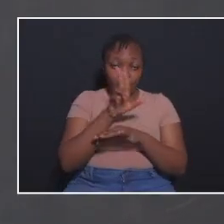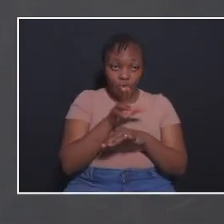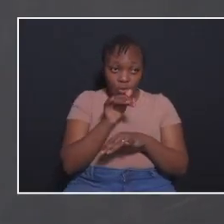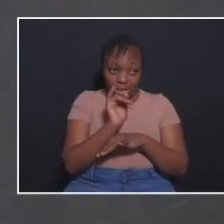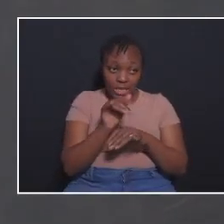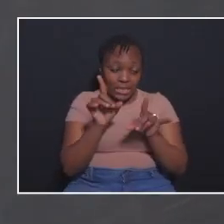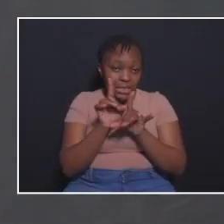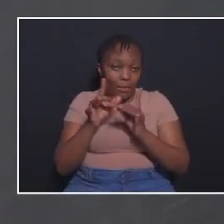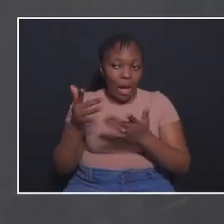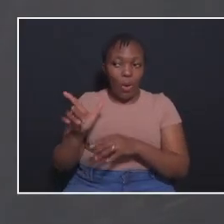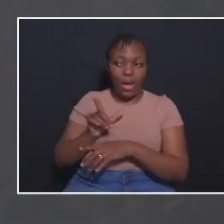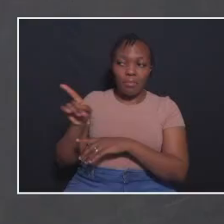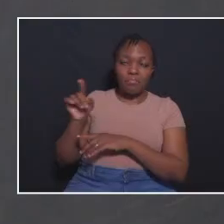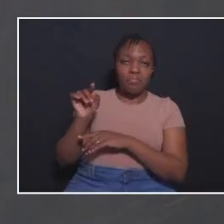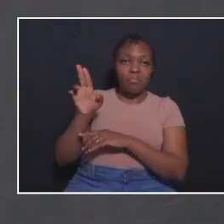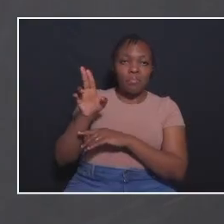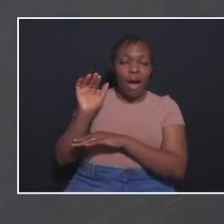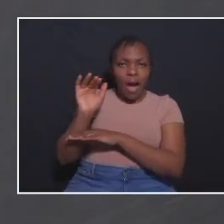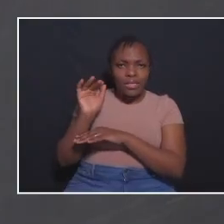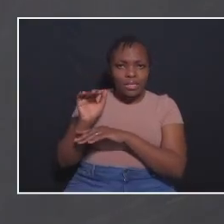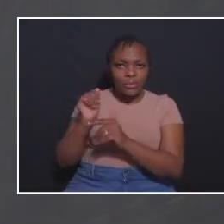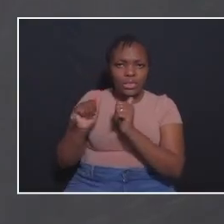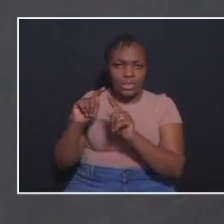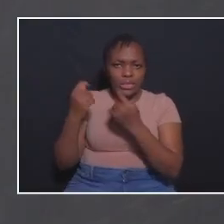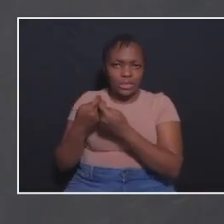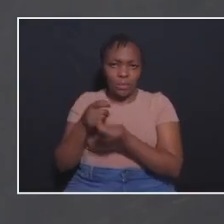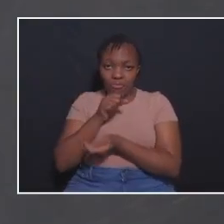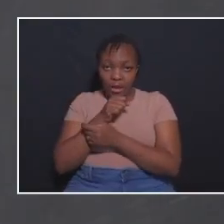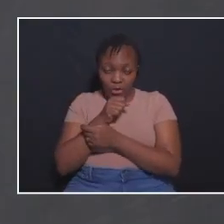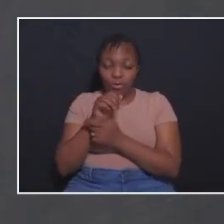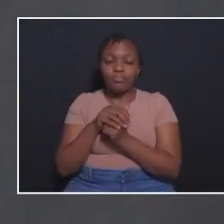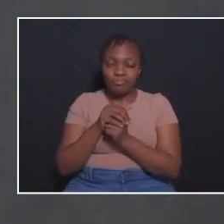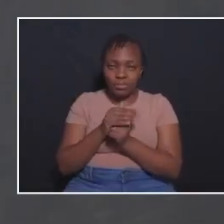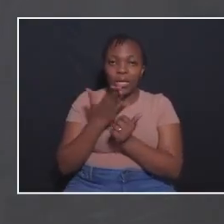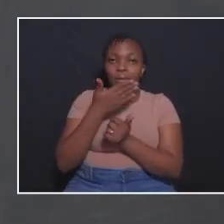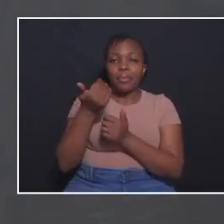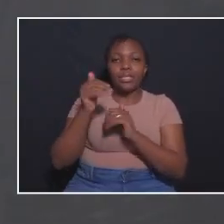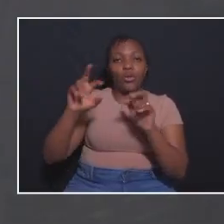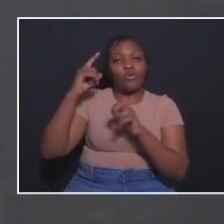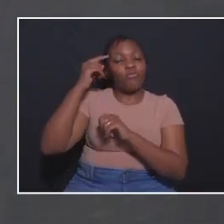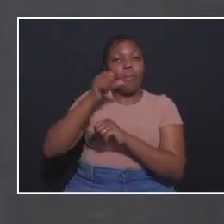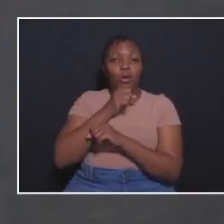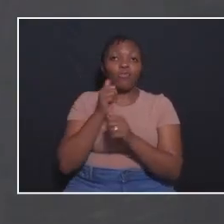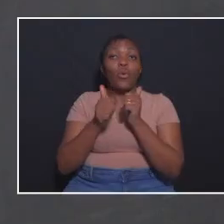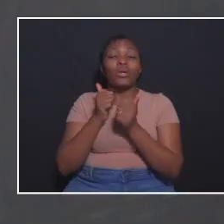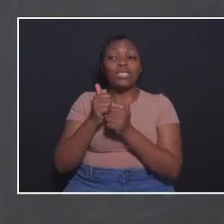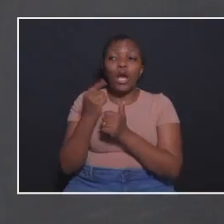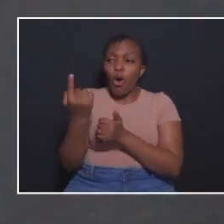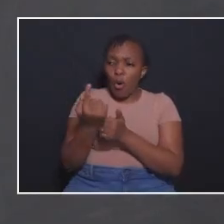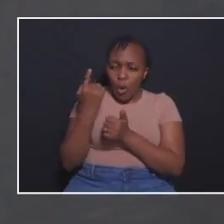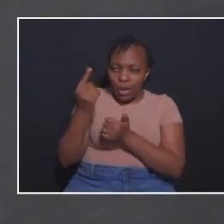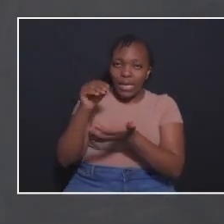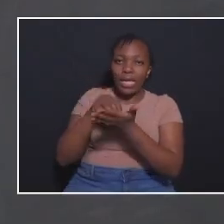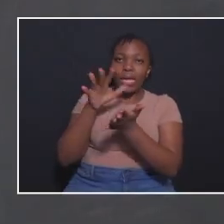this lady asked, which kind of microphones? You're supposed to use microphones that fundamentally record sound